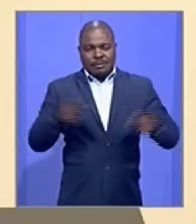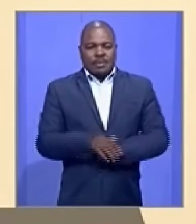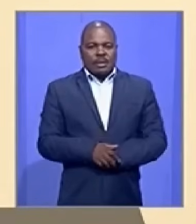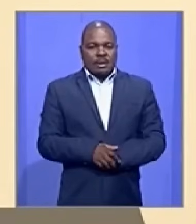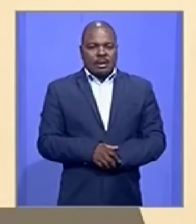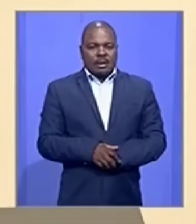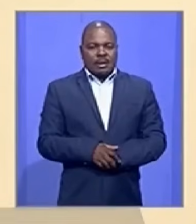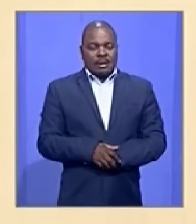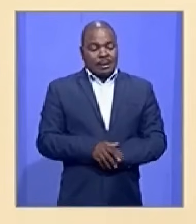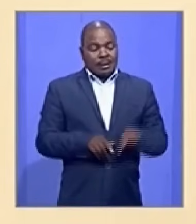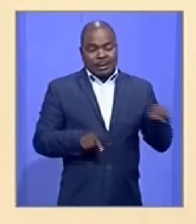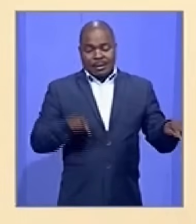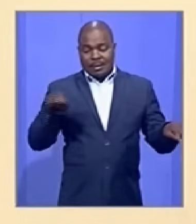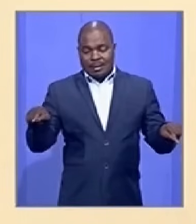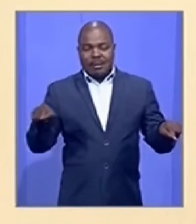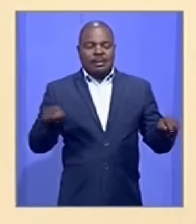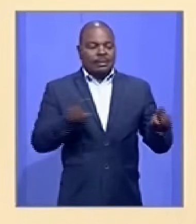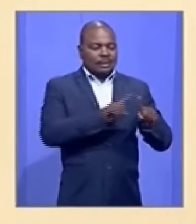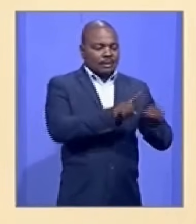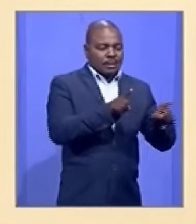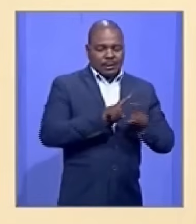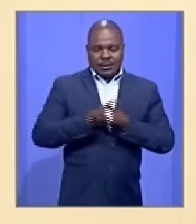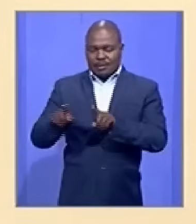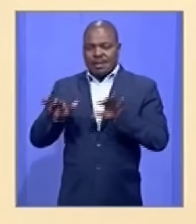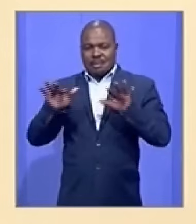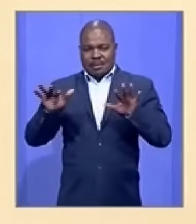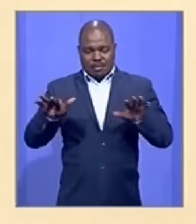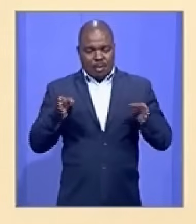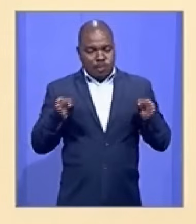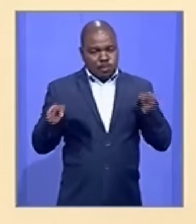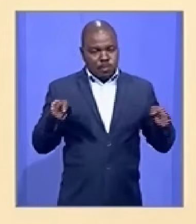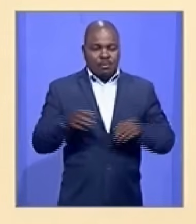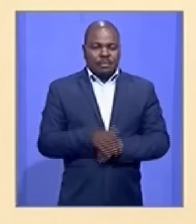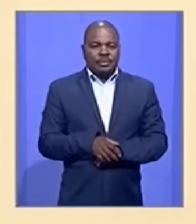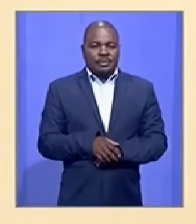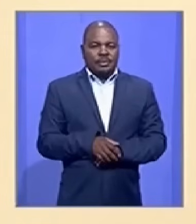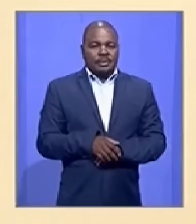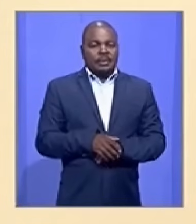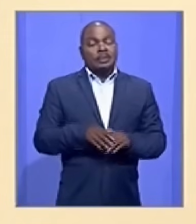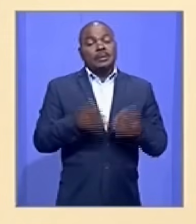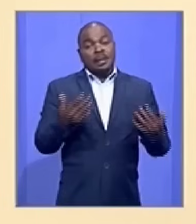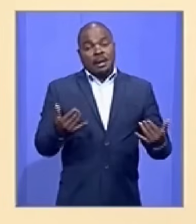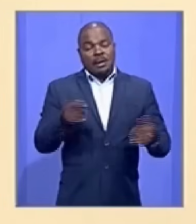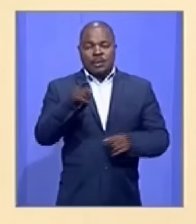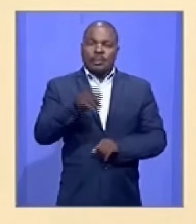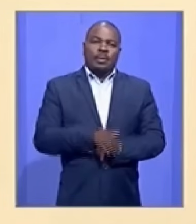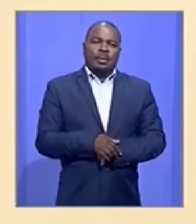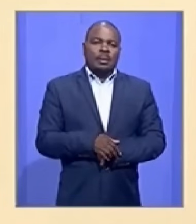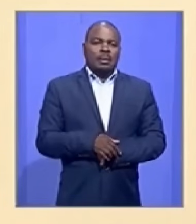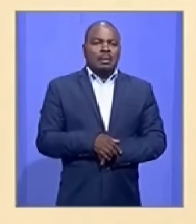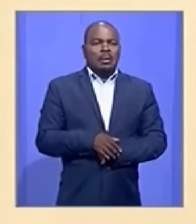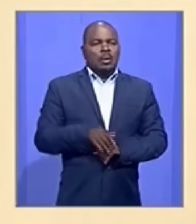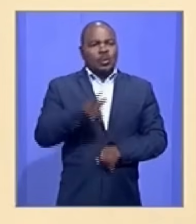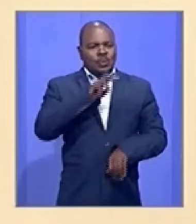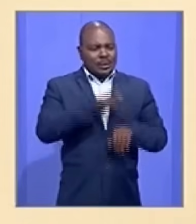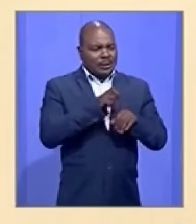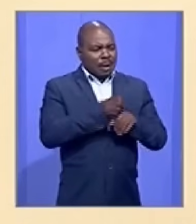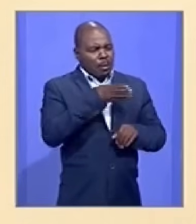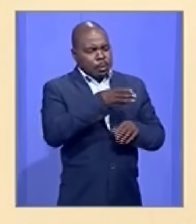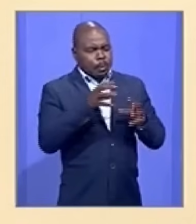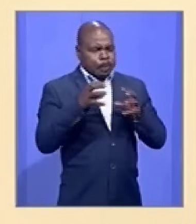Made up of different sections of the population, and you never ever want that there must be tensions that